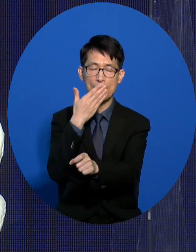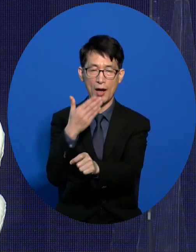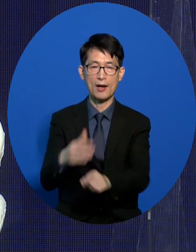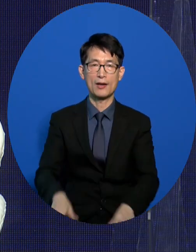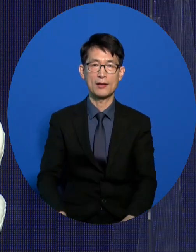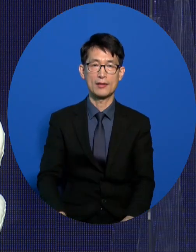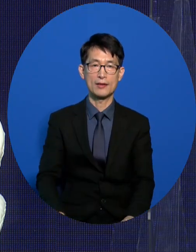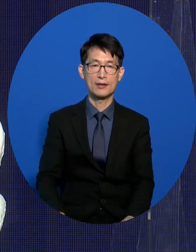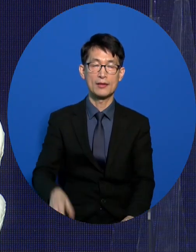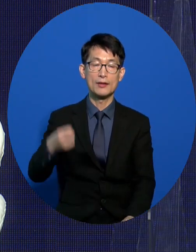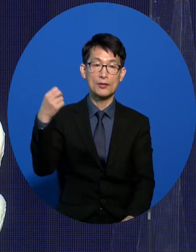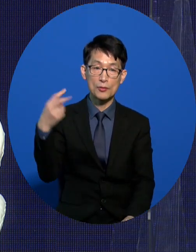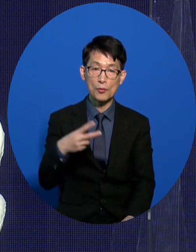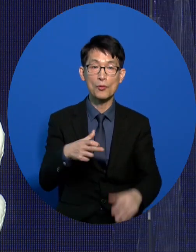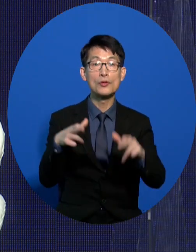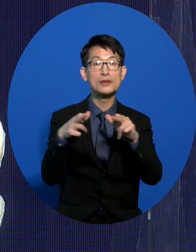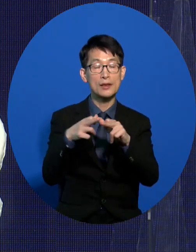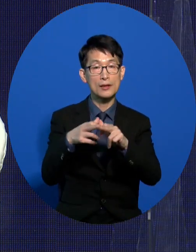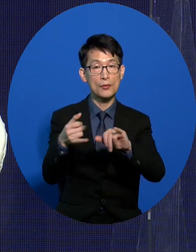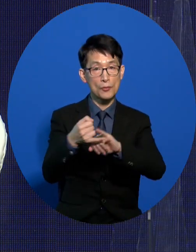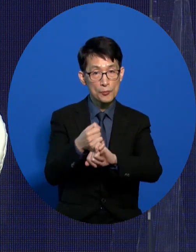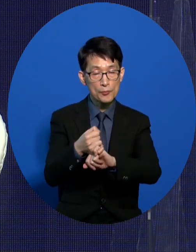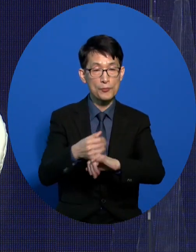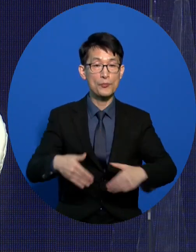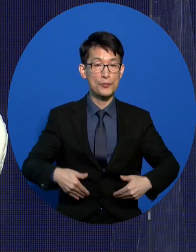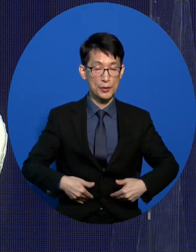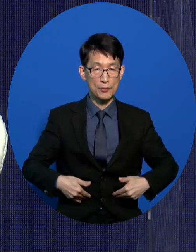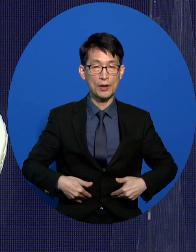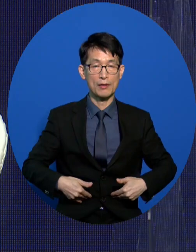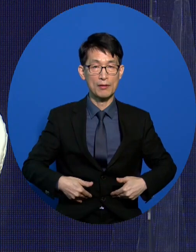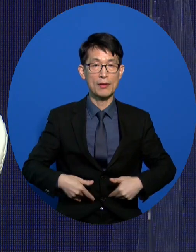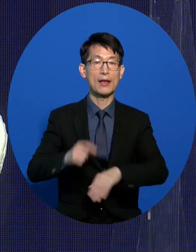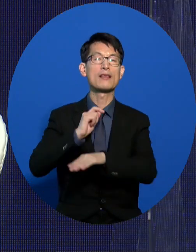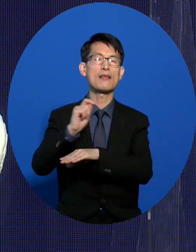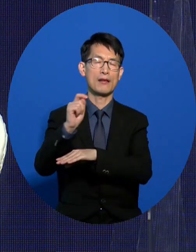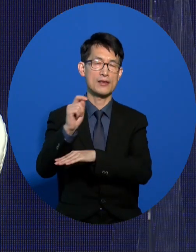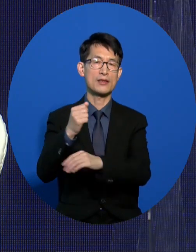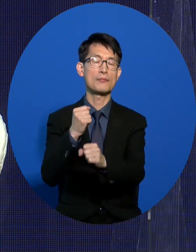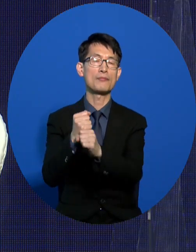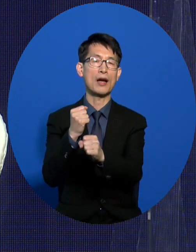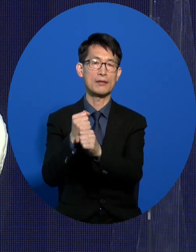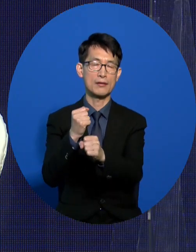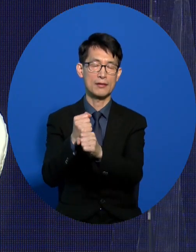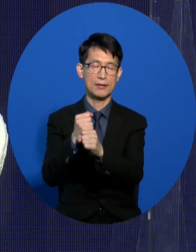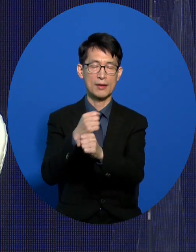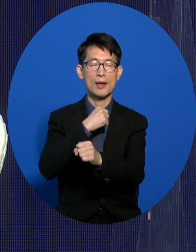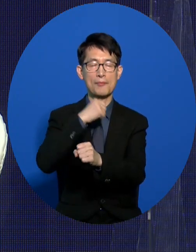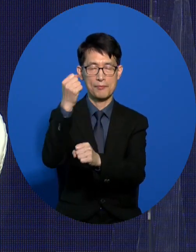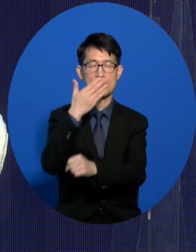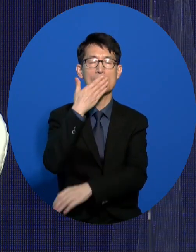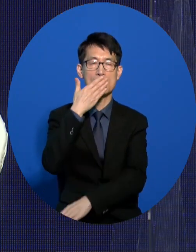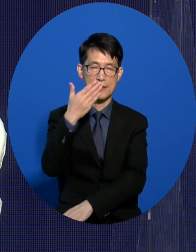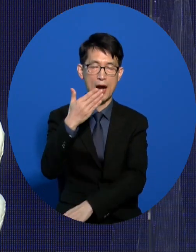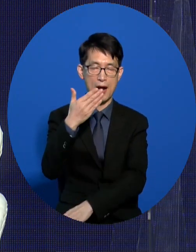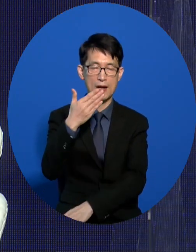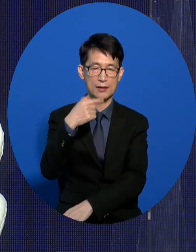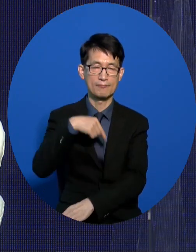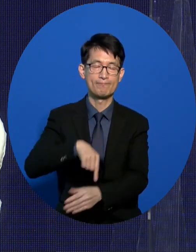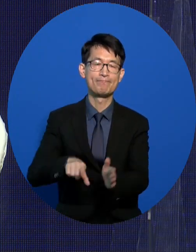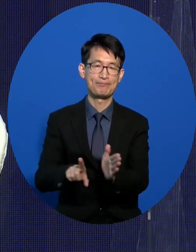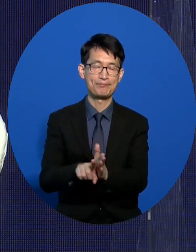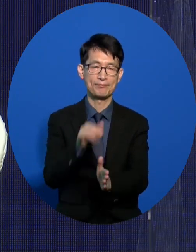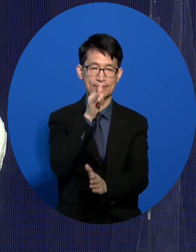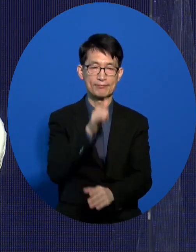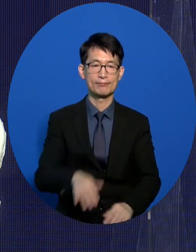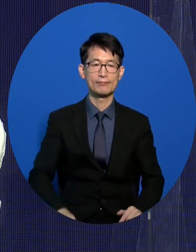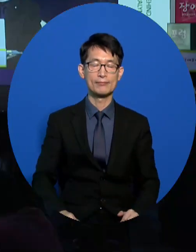developed in accordance to the needs of the disabled and in a short span of time. I am quite confident